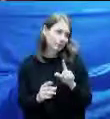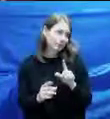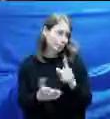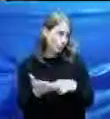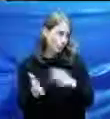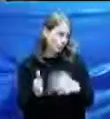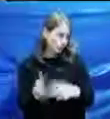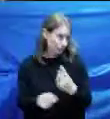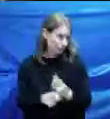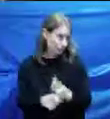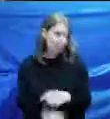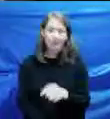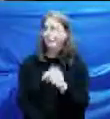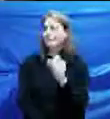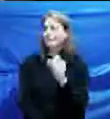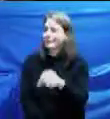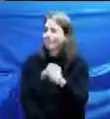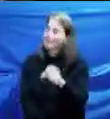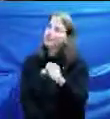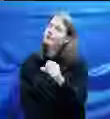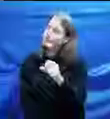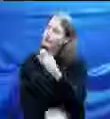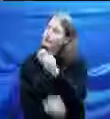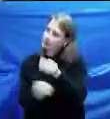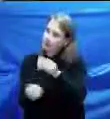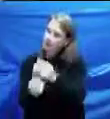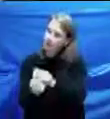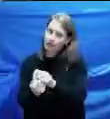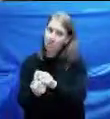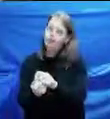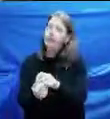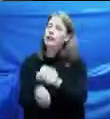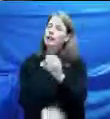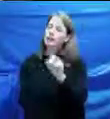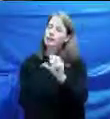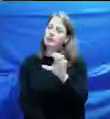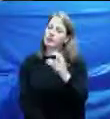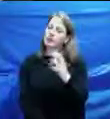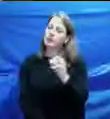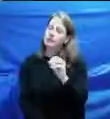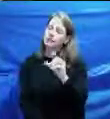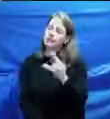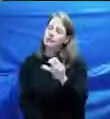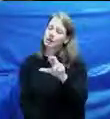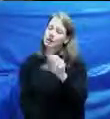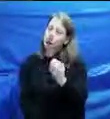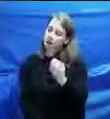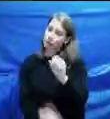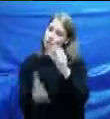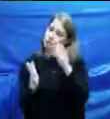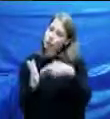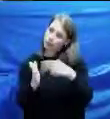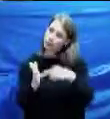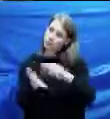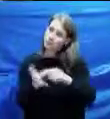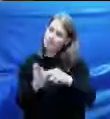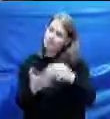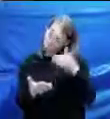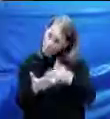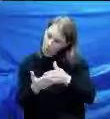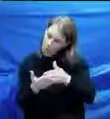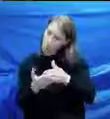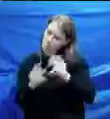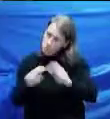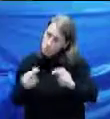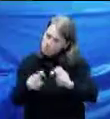the scholar's reading of a text is a close reading of the text and really engaging with the author and what the